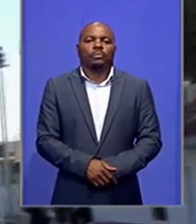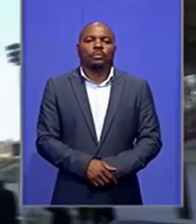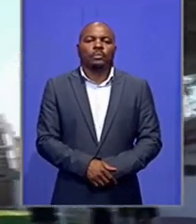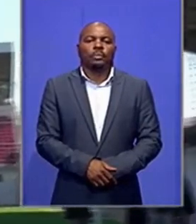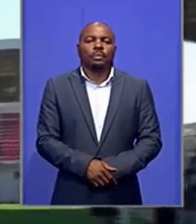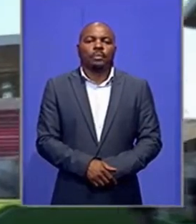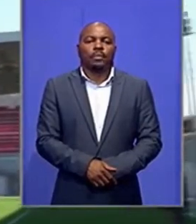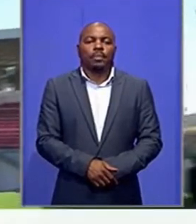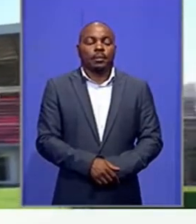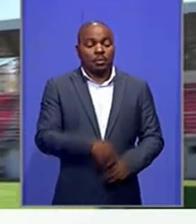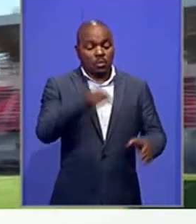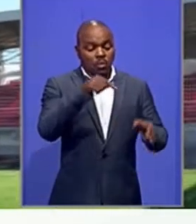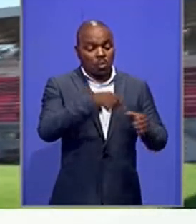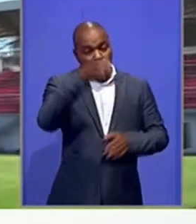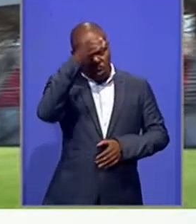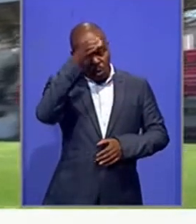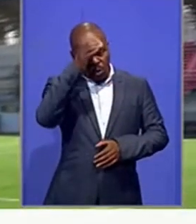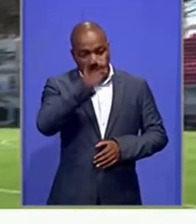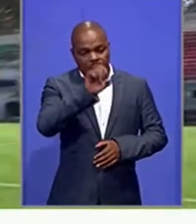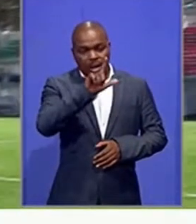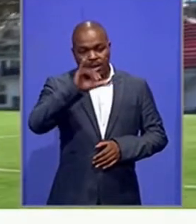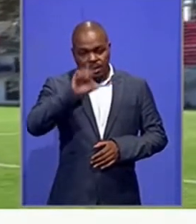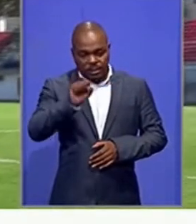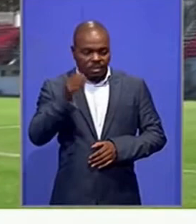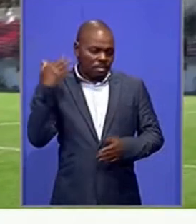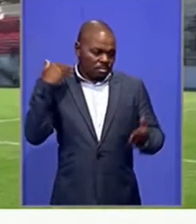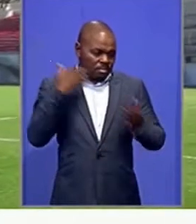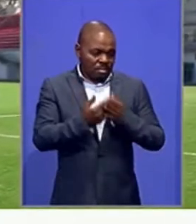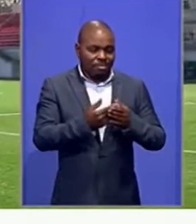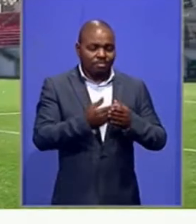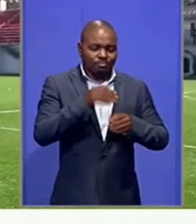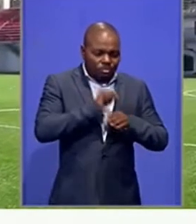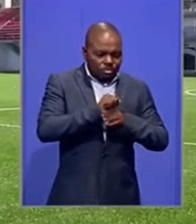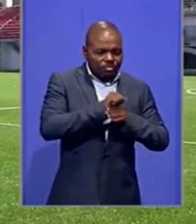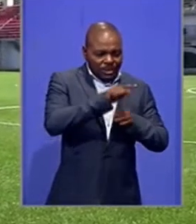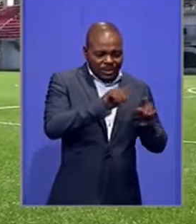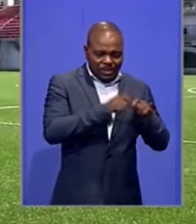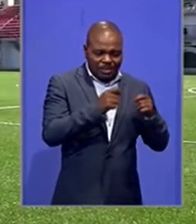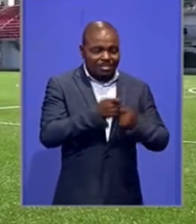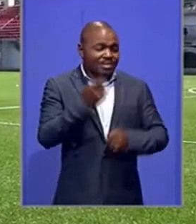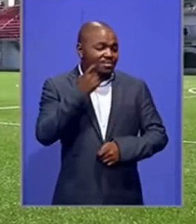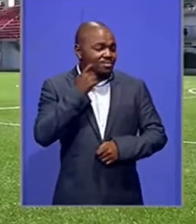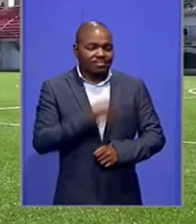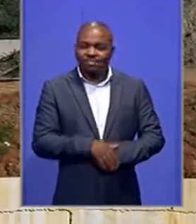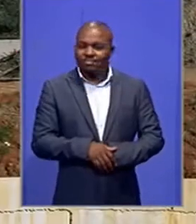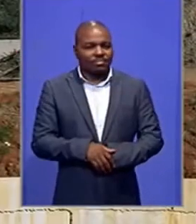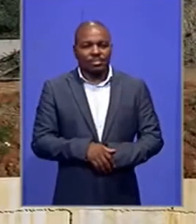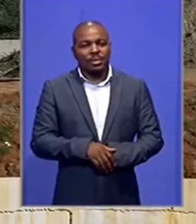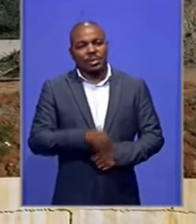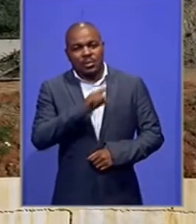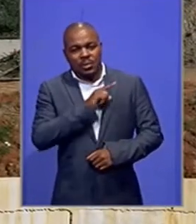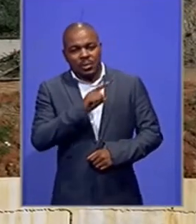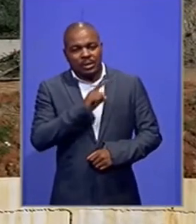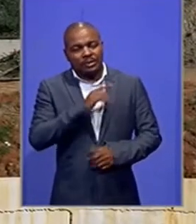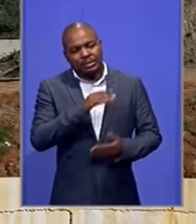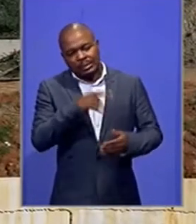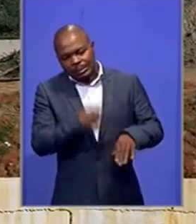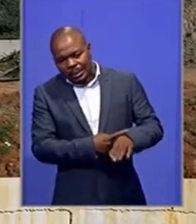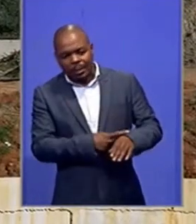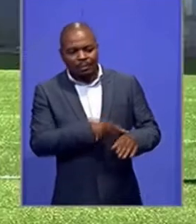Nako ya Ellis le Mokatisi ya ka hodimo sehlopha sa naha ha ya ba e bonolo ho bile teng dipapadi tse hlaeletseng mo sehlopha se sa